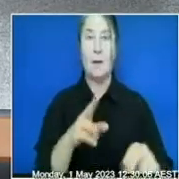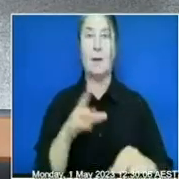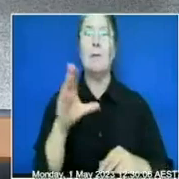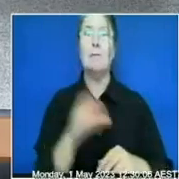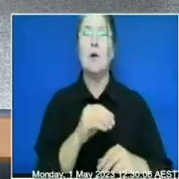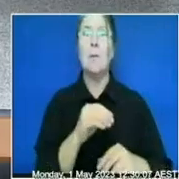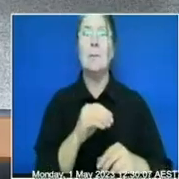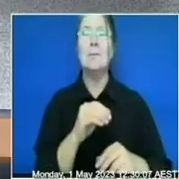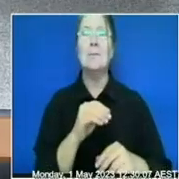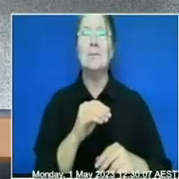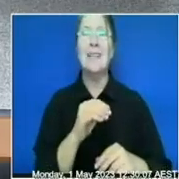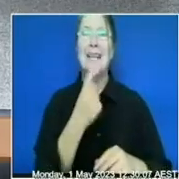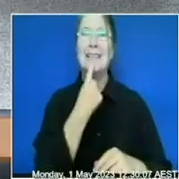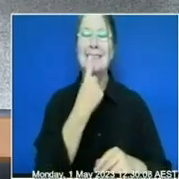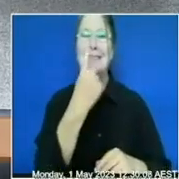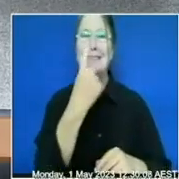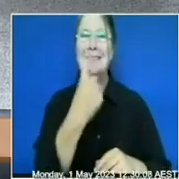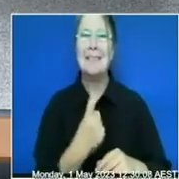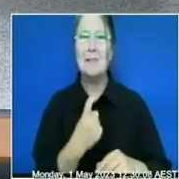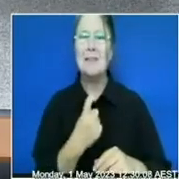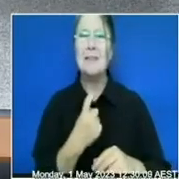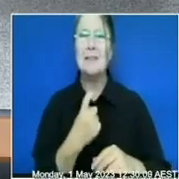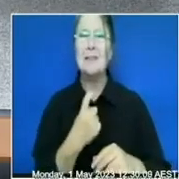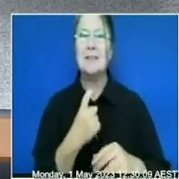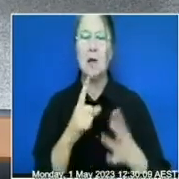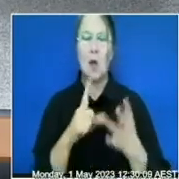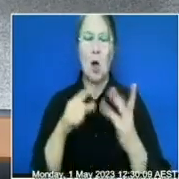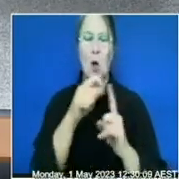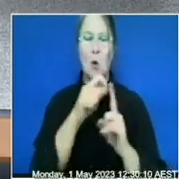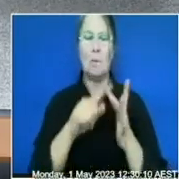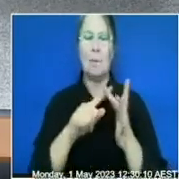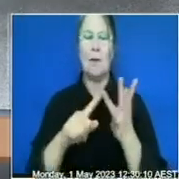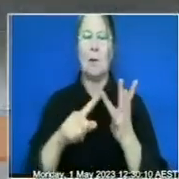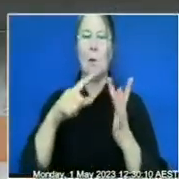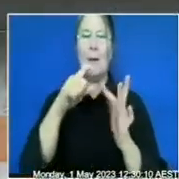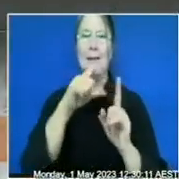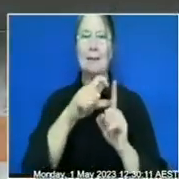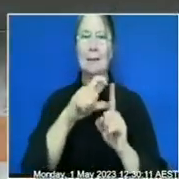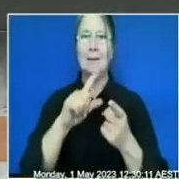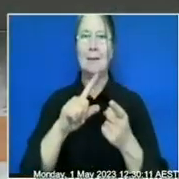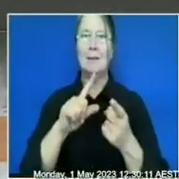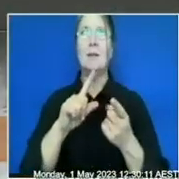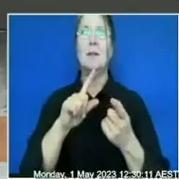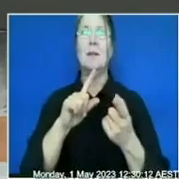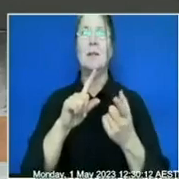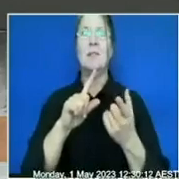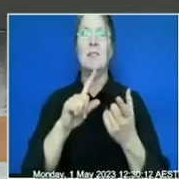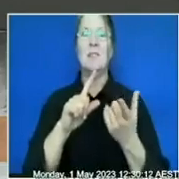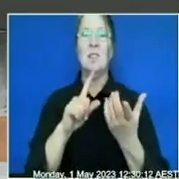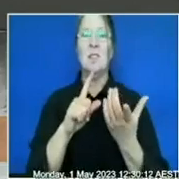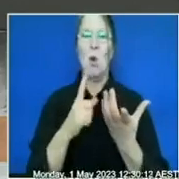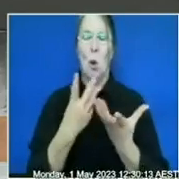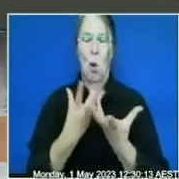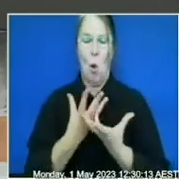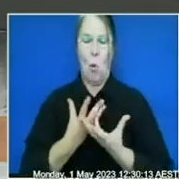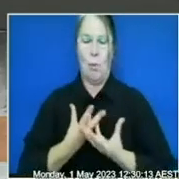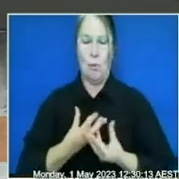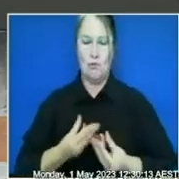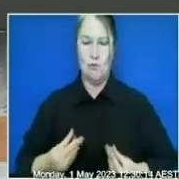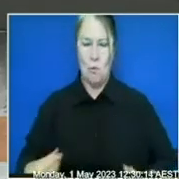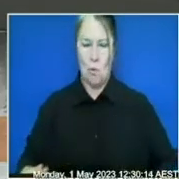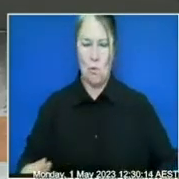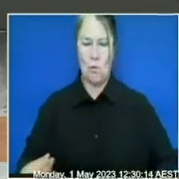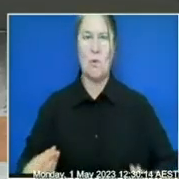inhumane. I'm aware of that. And the coroner also found that Ms Nelson had received inadequate